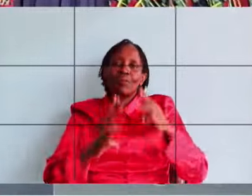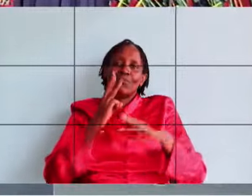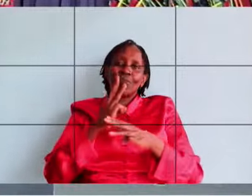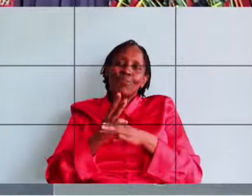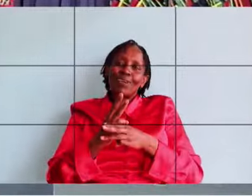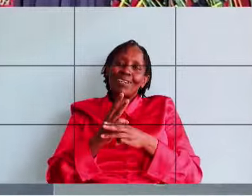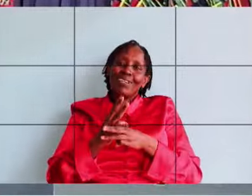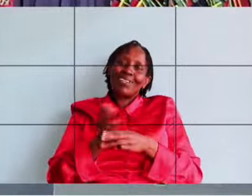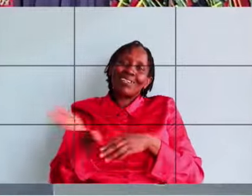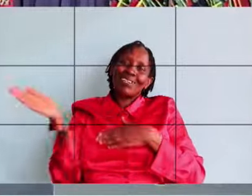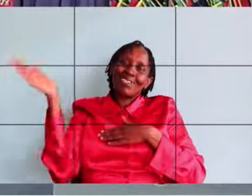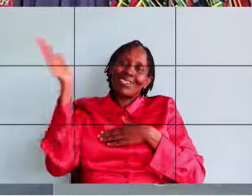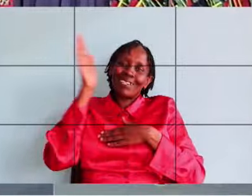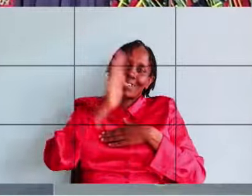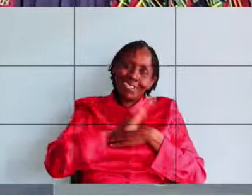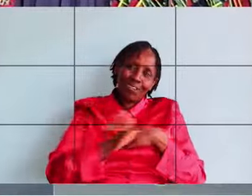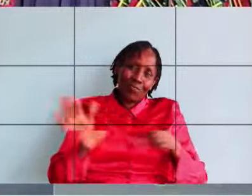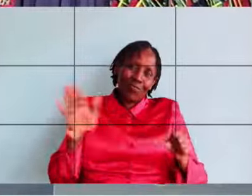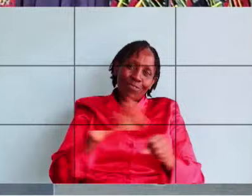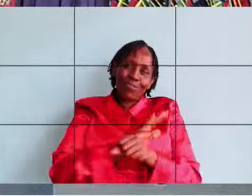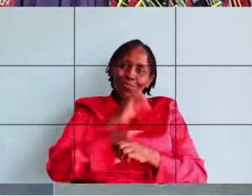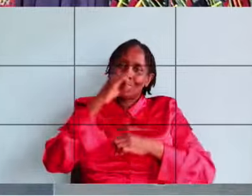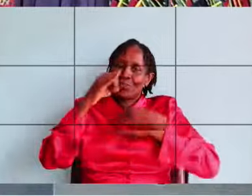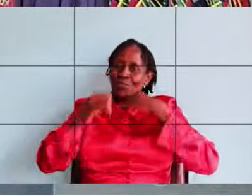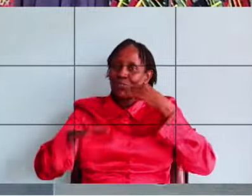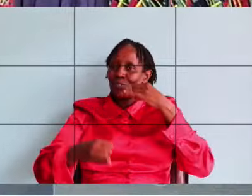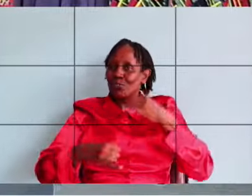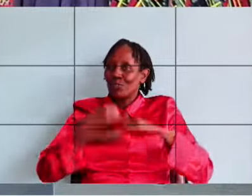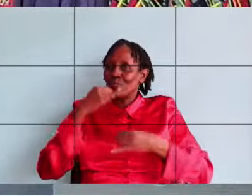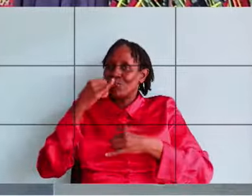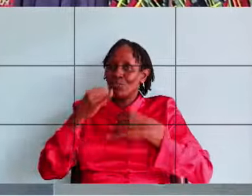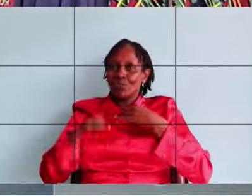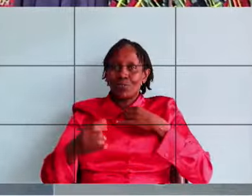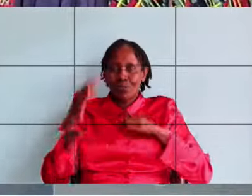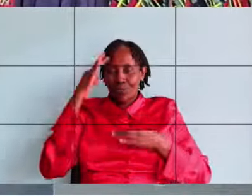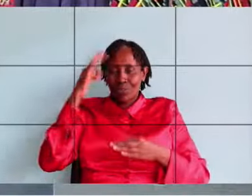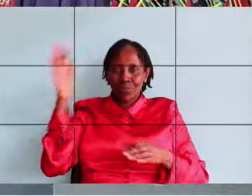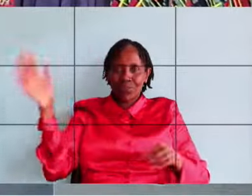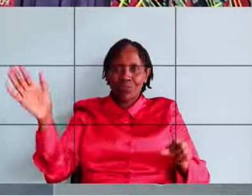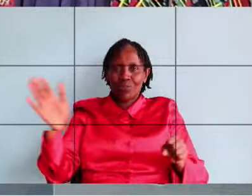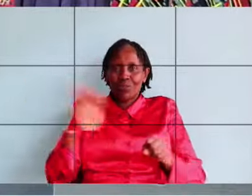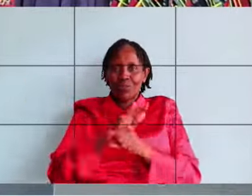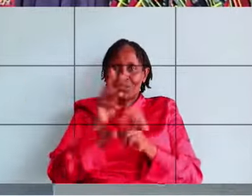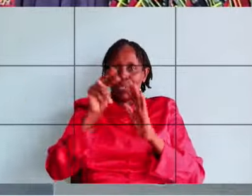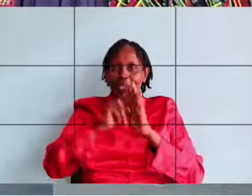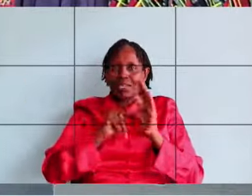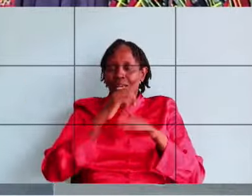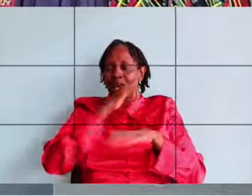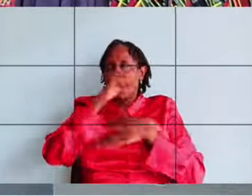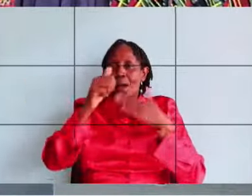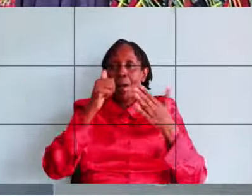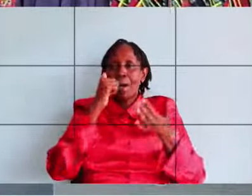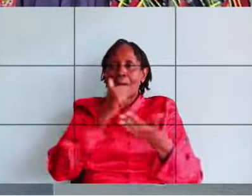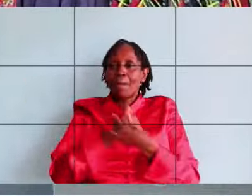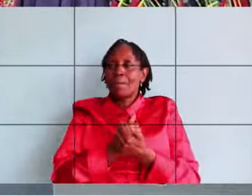may you return with hearts full of joy and testimonies of his faithfulness. Amen.